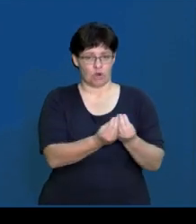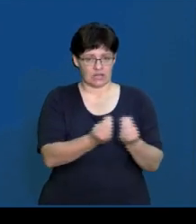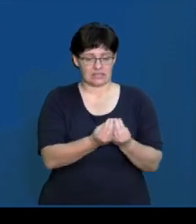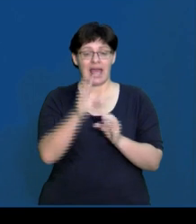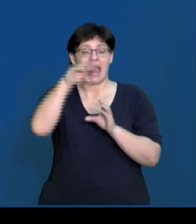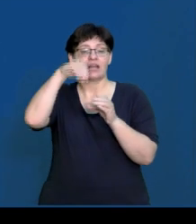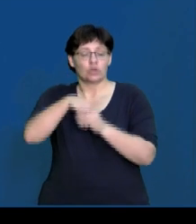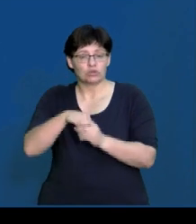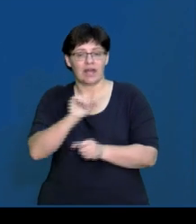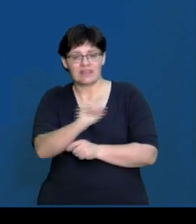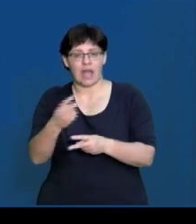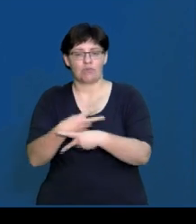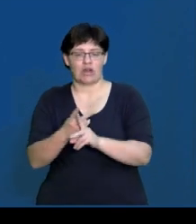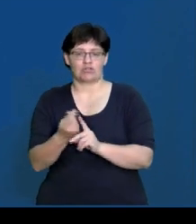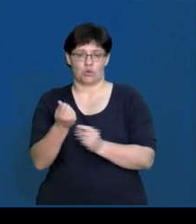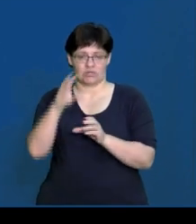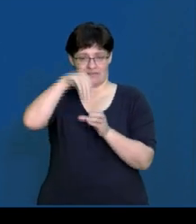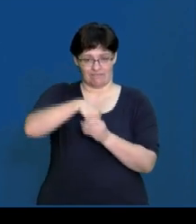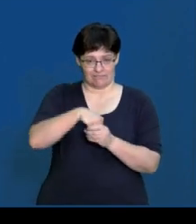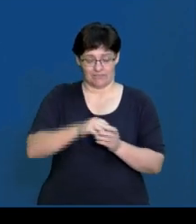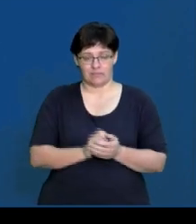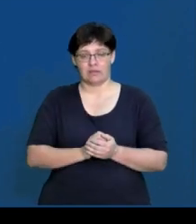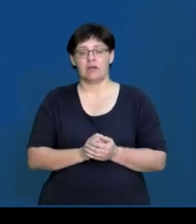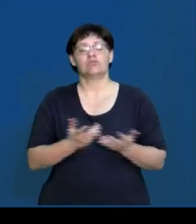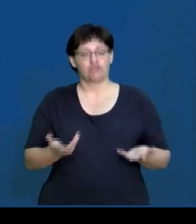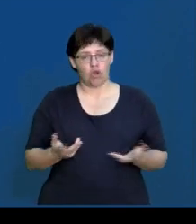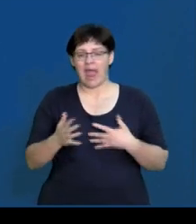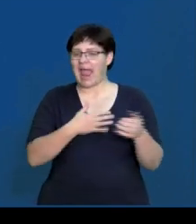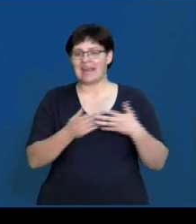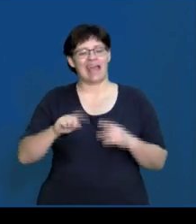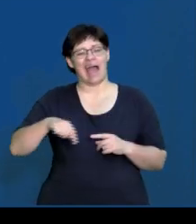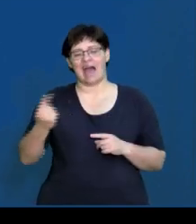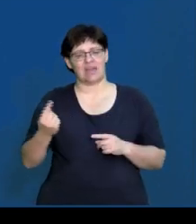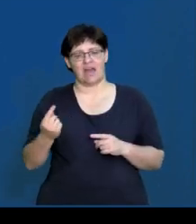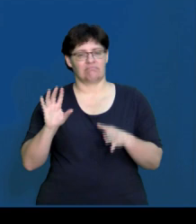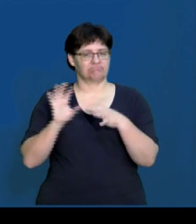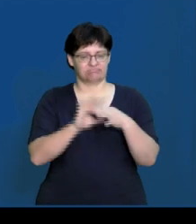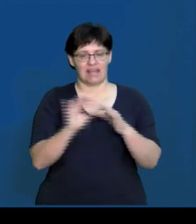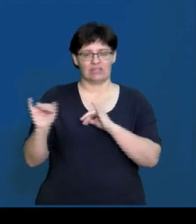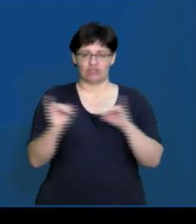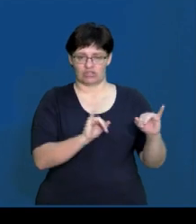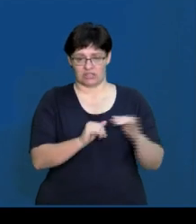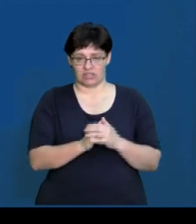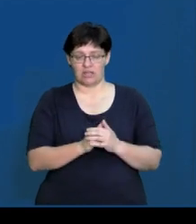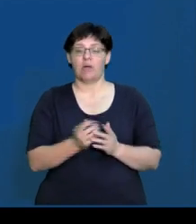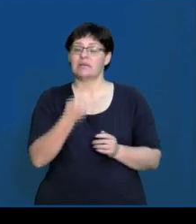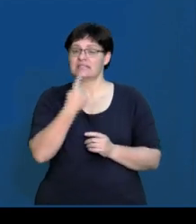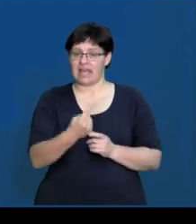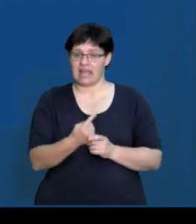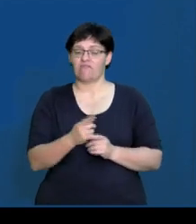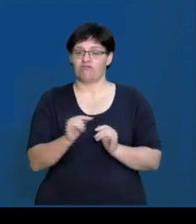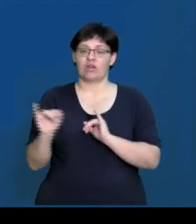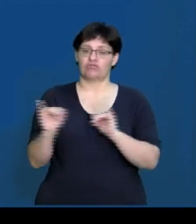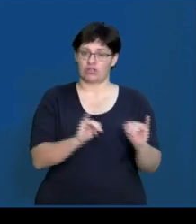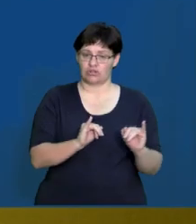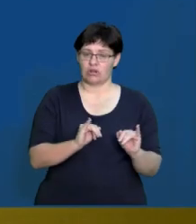sell their products and includes their production cost there. So any other relevant introduction there, remember I